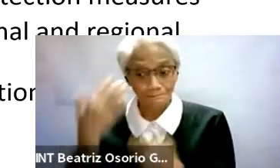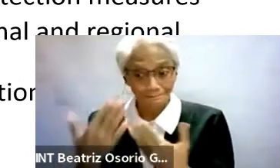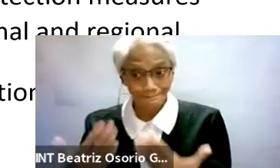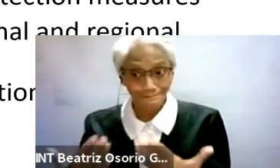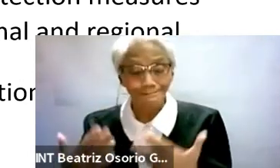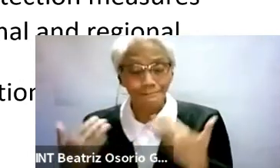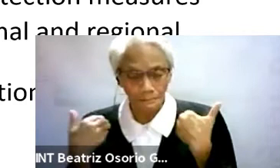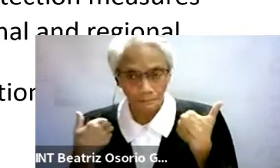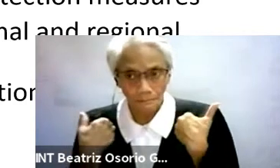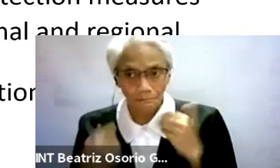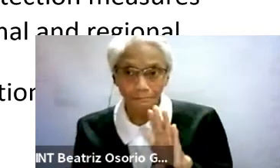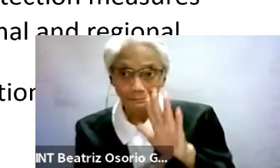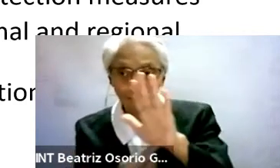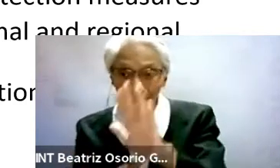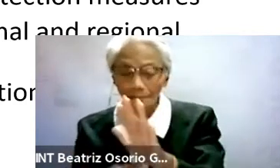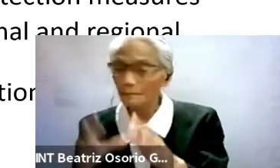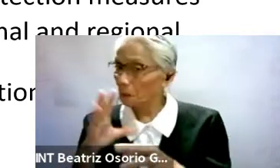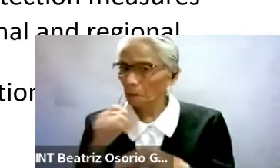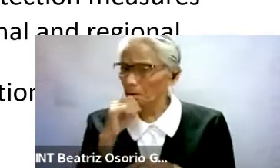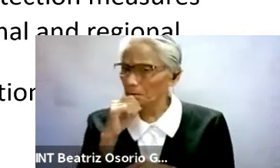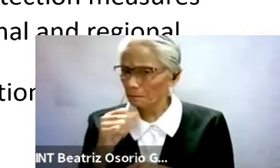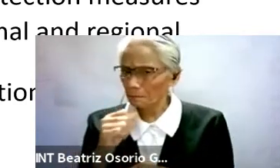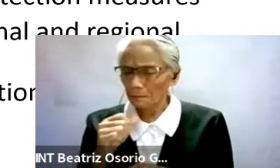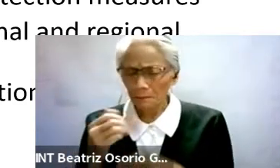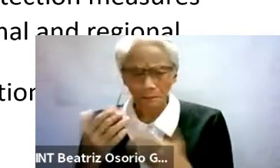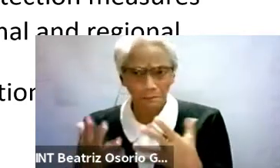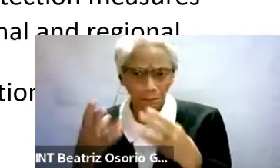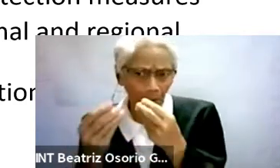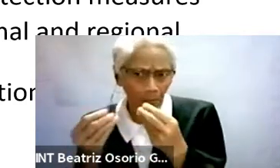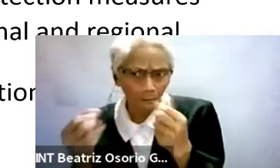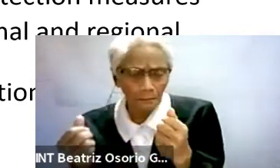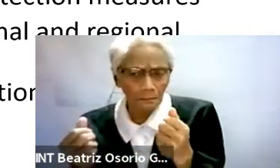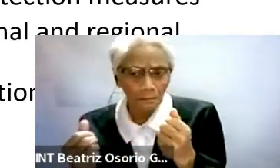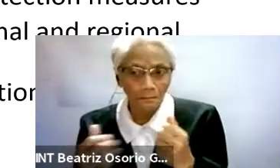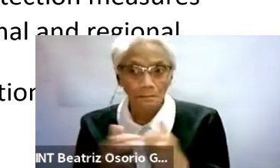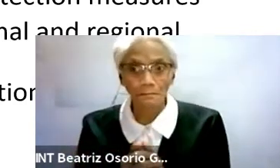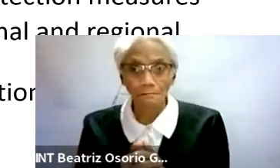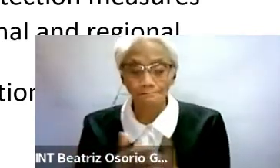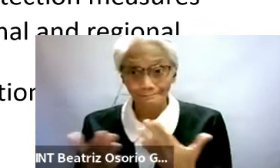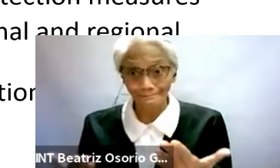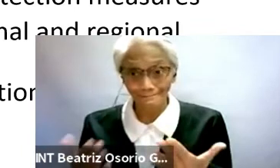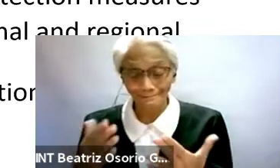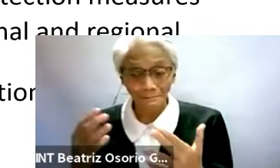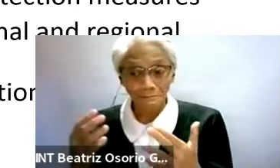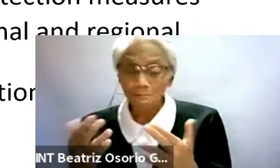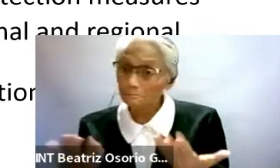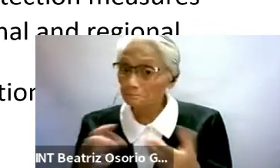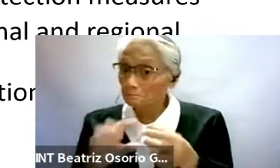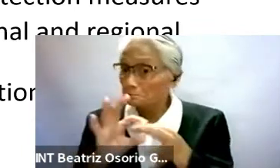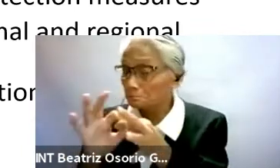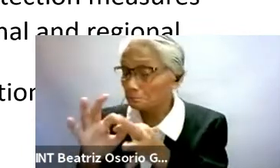good shelf life, and it will not become obsolete in just a year or two. And sorry to belabor this point,